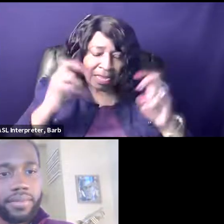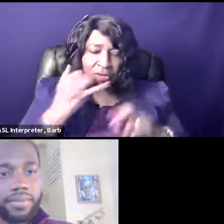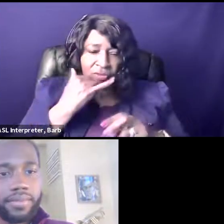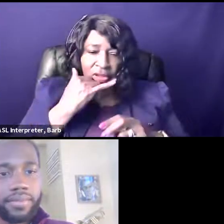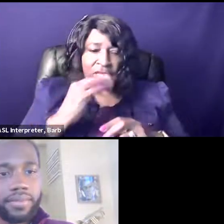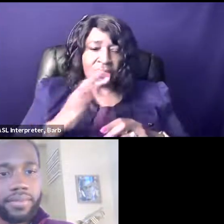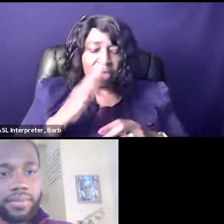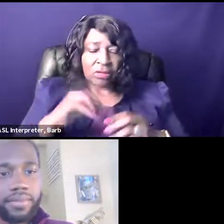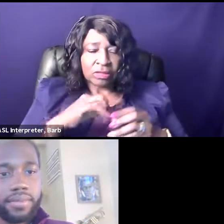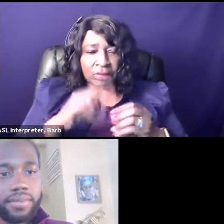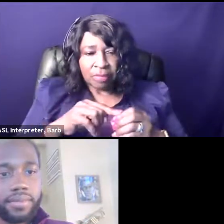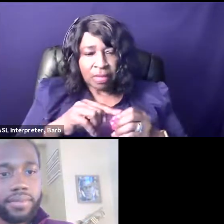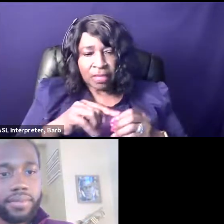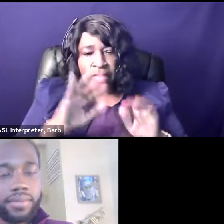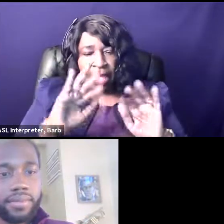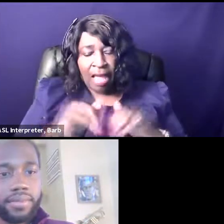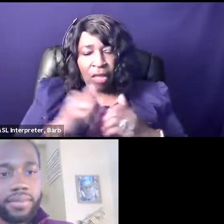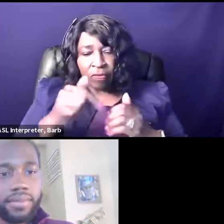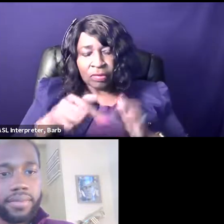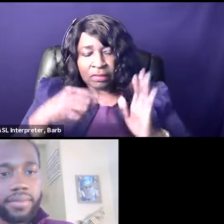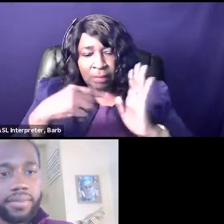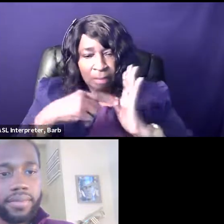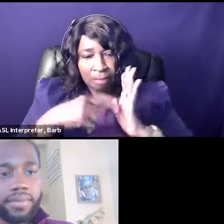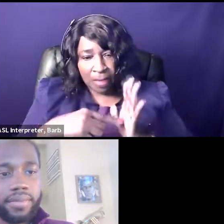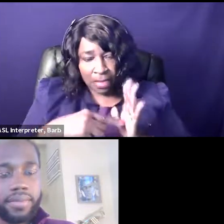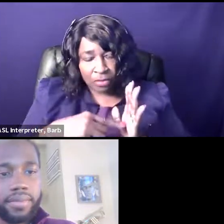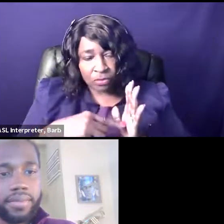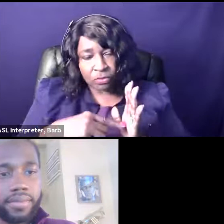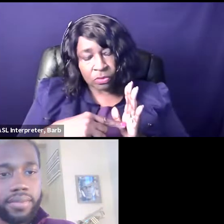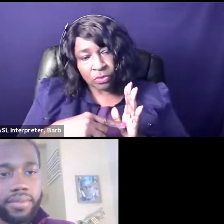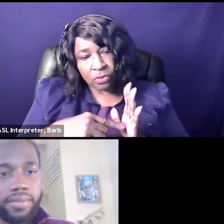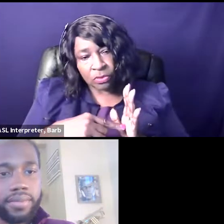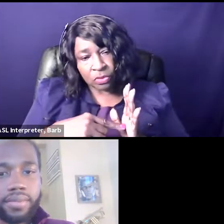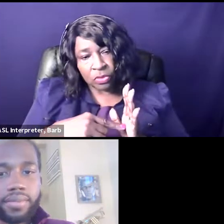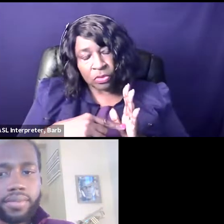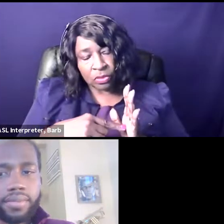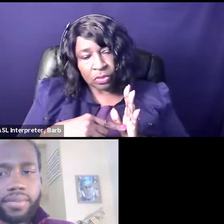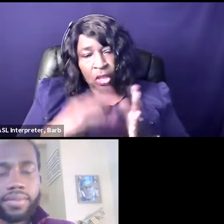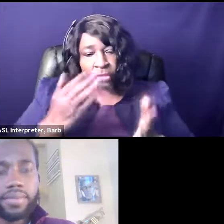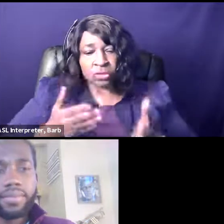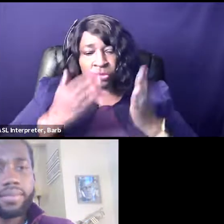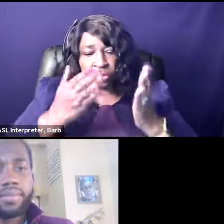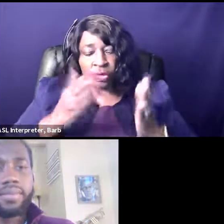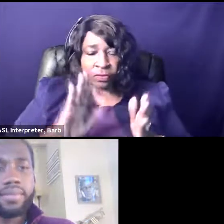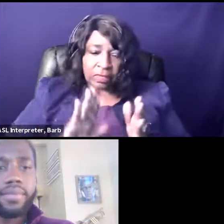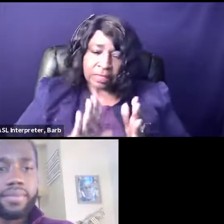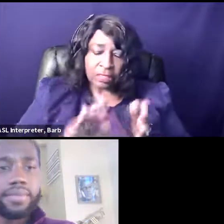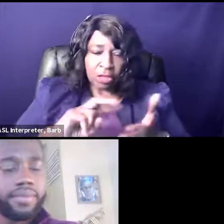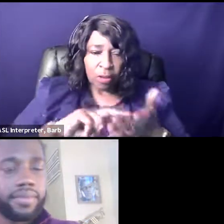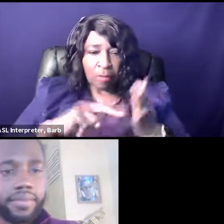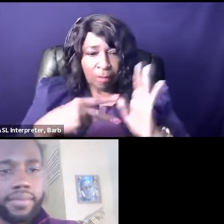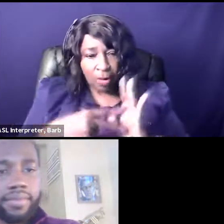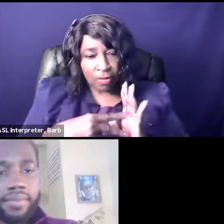I mentioned how this model served its purpose, right? And